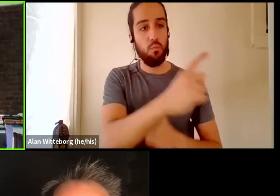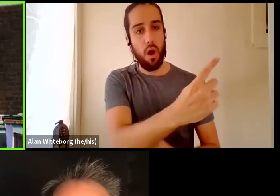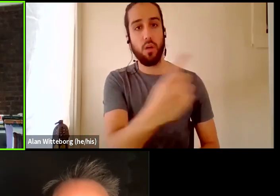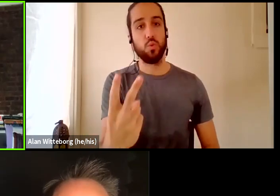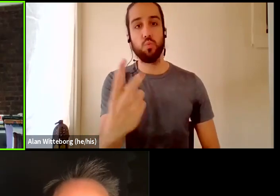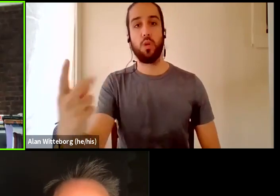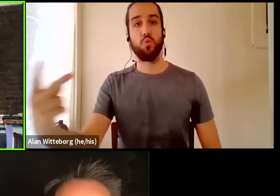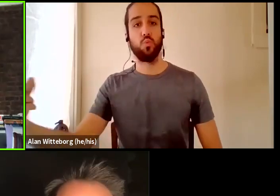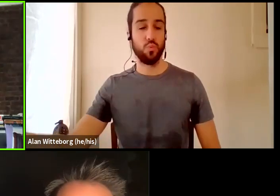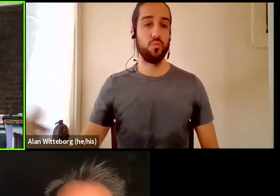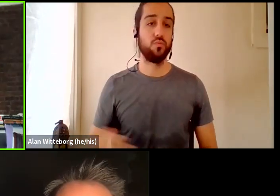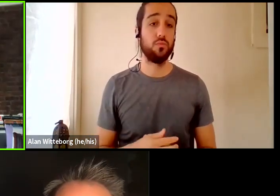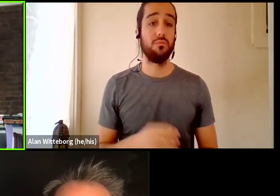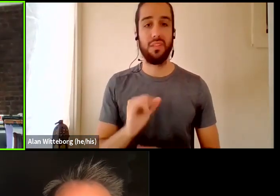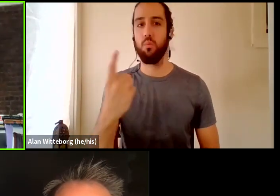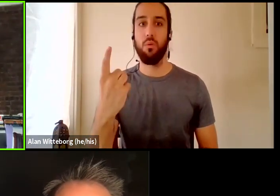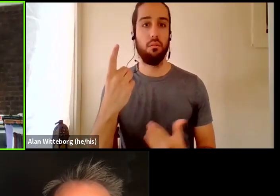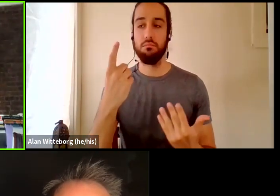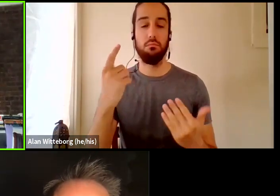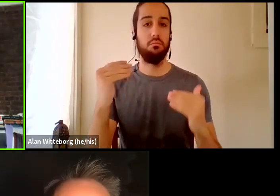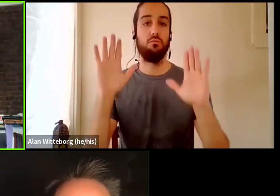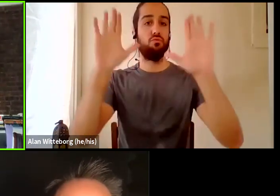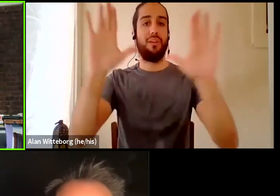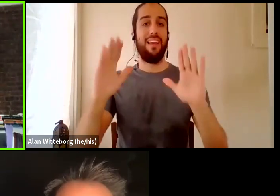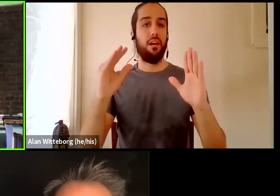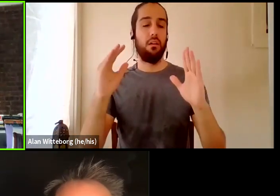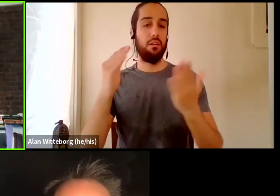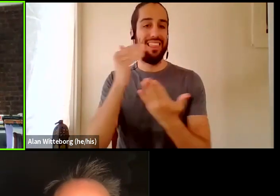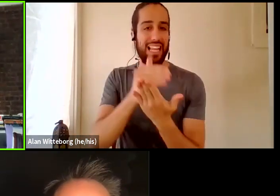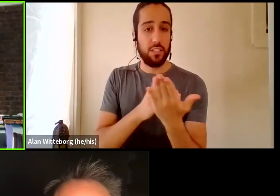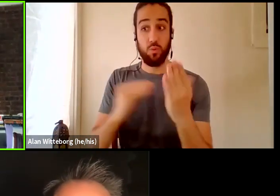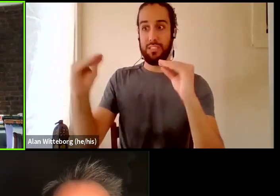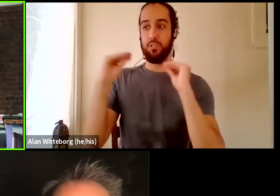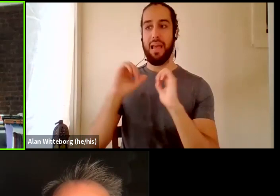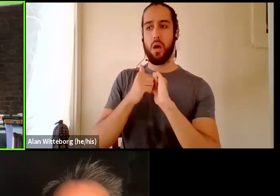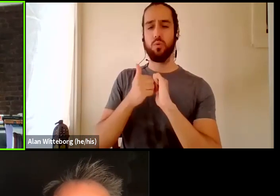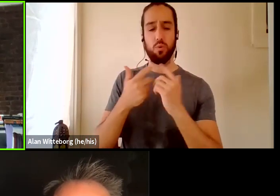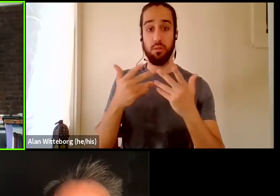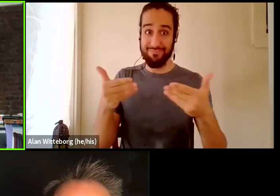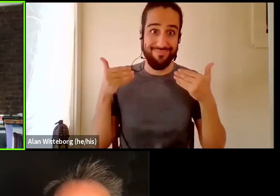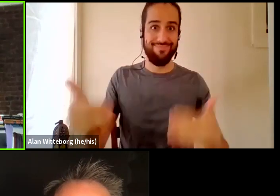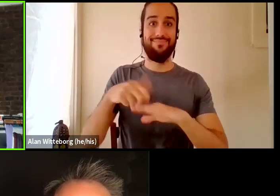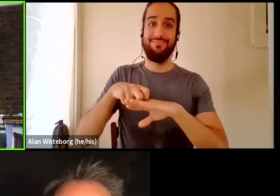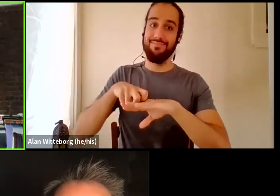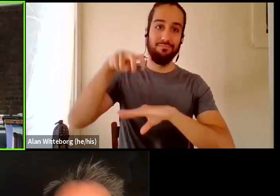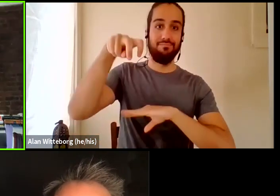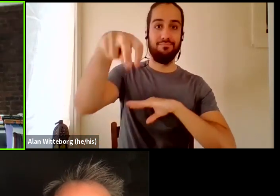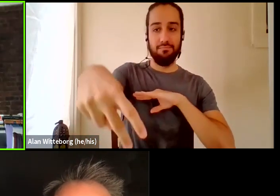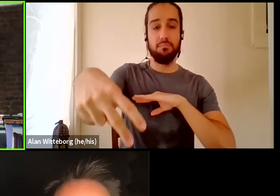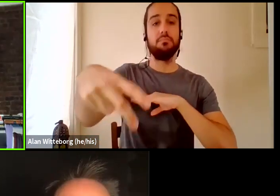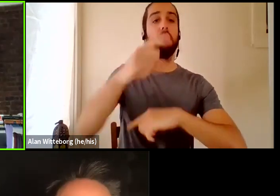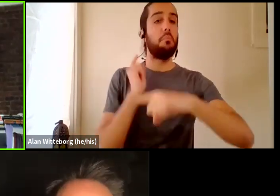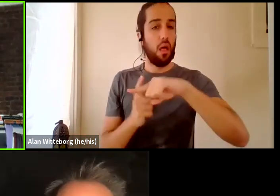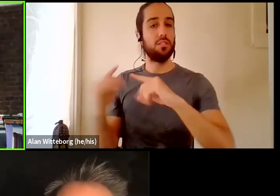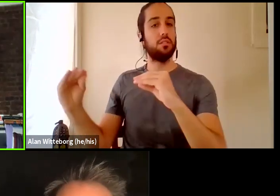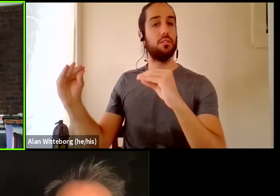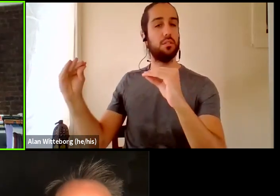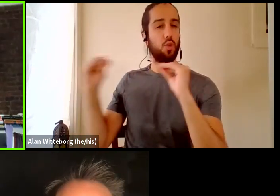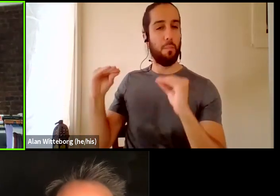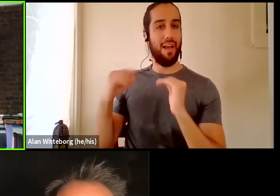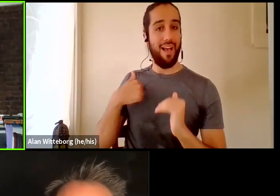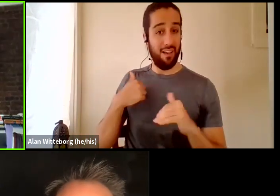in, one, pushing me off the high dive, but he trusted that I could do it and that